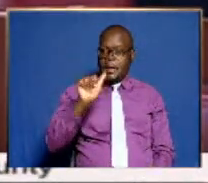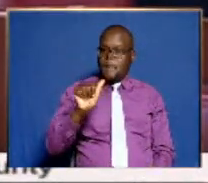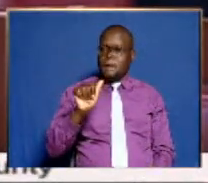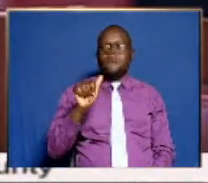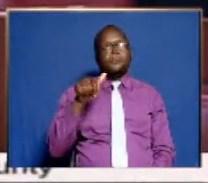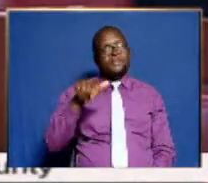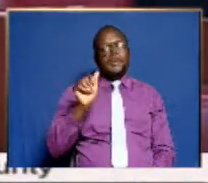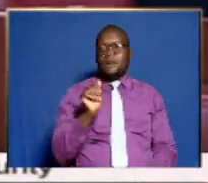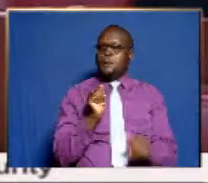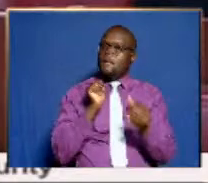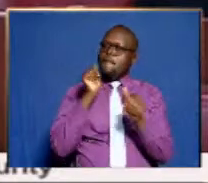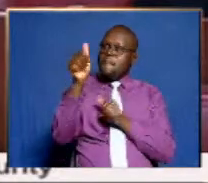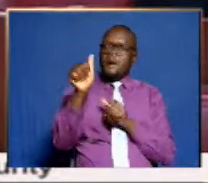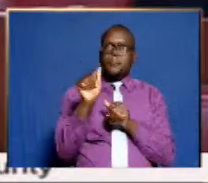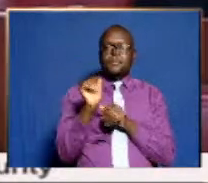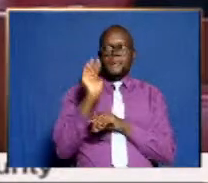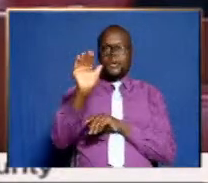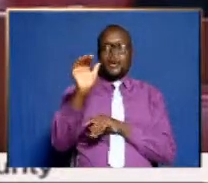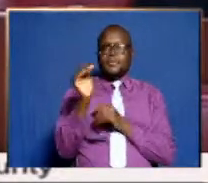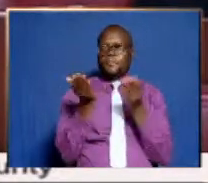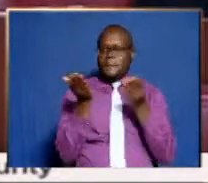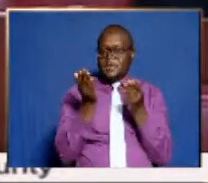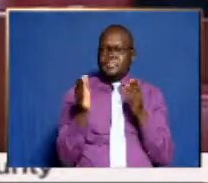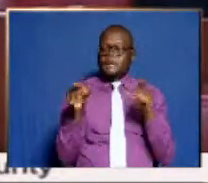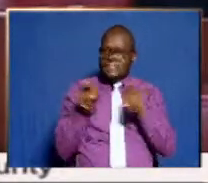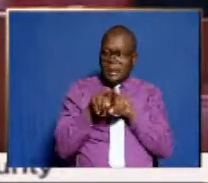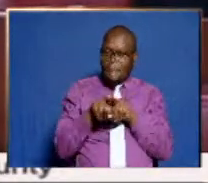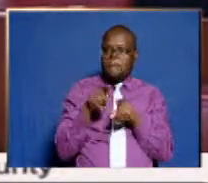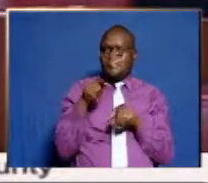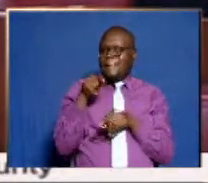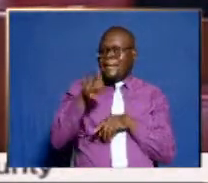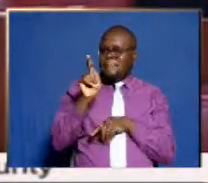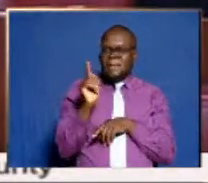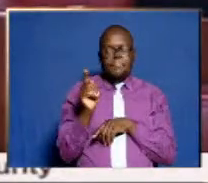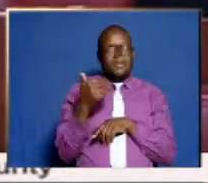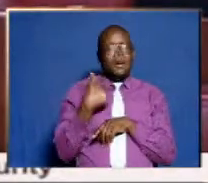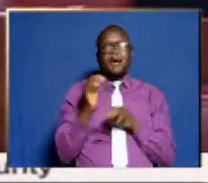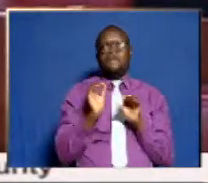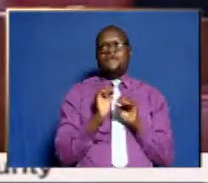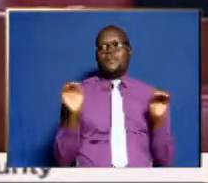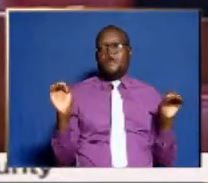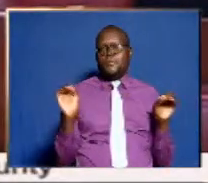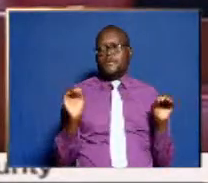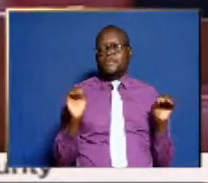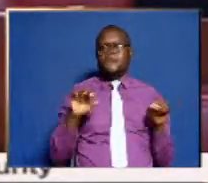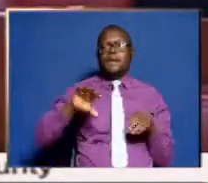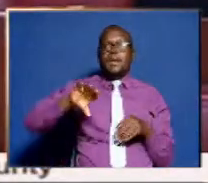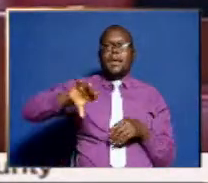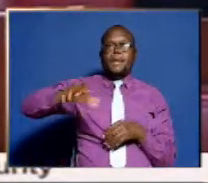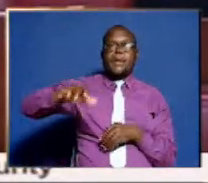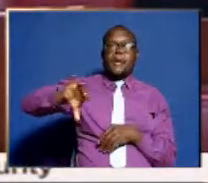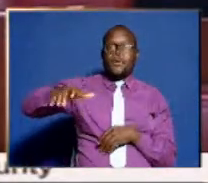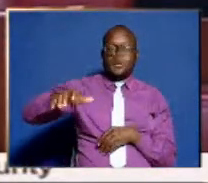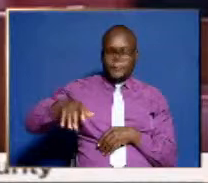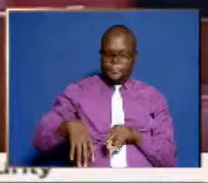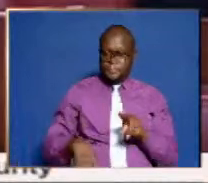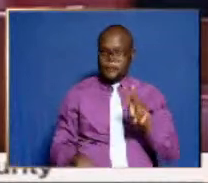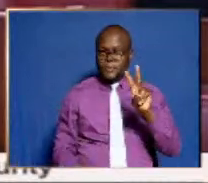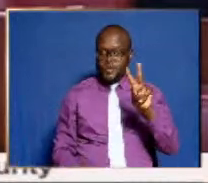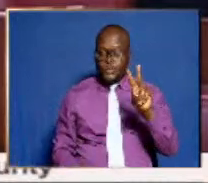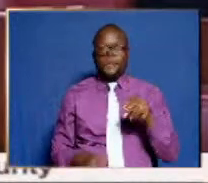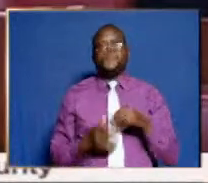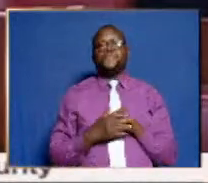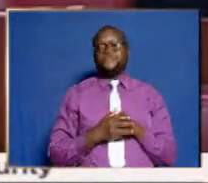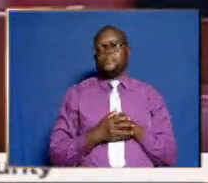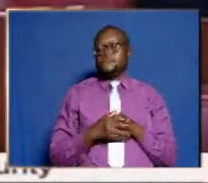long distances to seek the said services, as they are not available in the county. Roman 2,